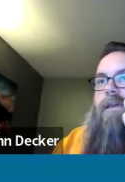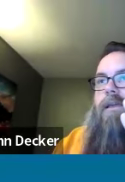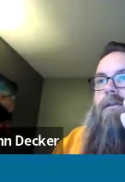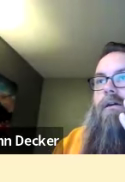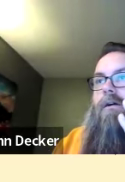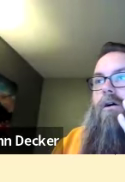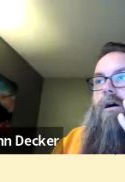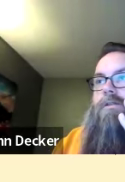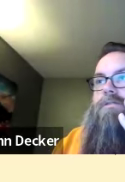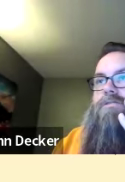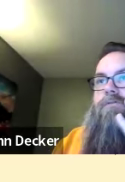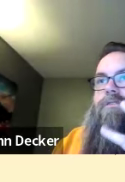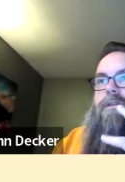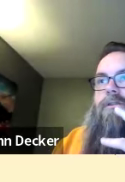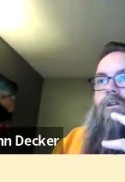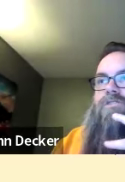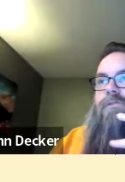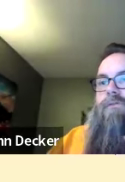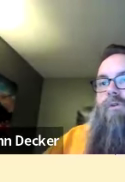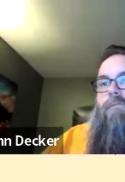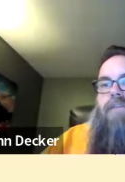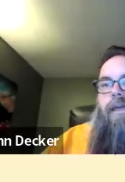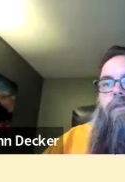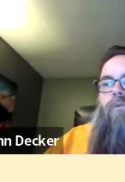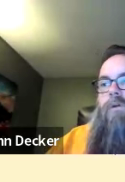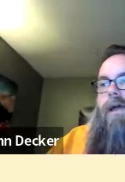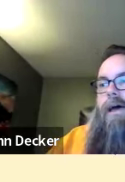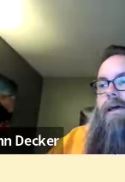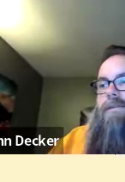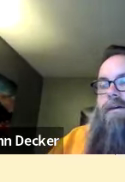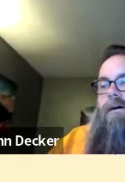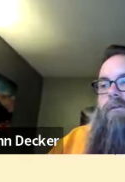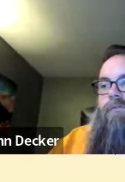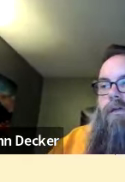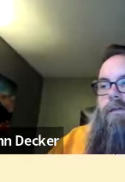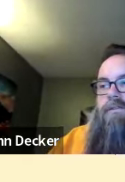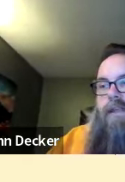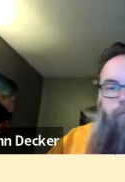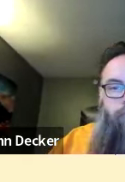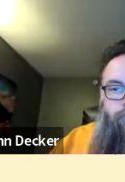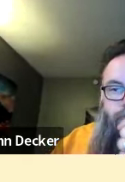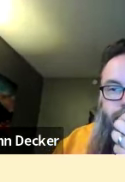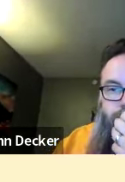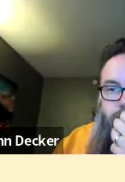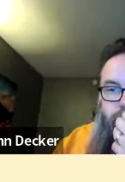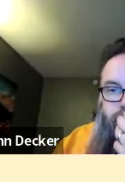you an update on service acknowledgement forms and where we're at as of today.